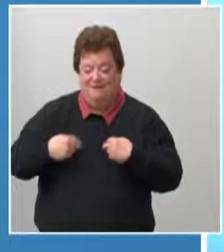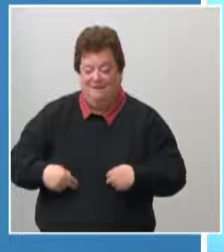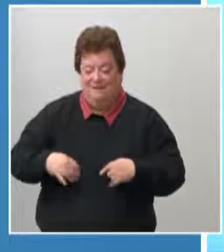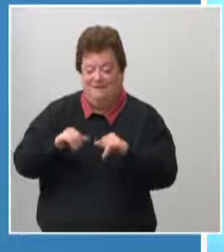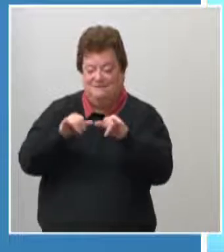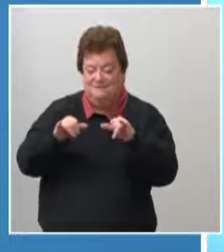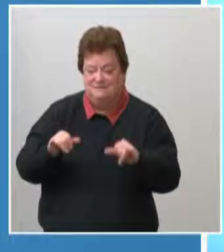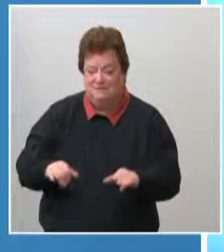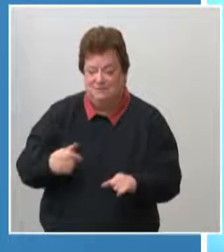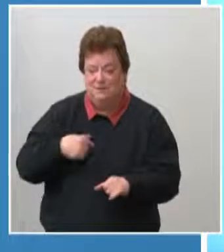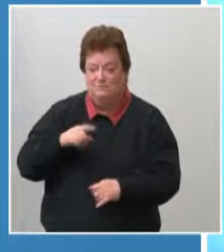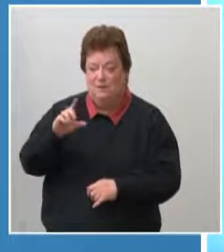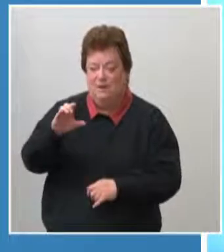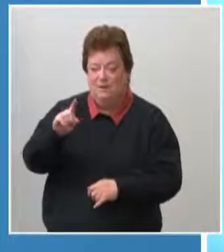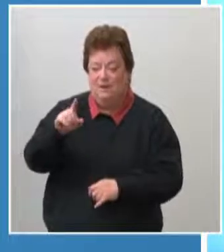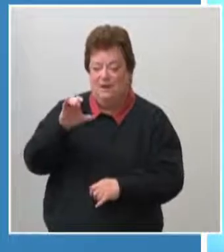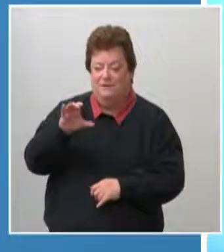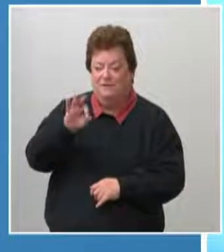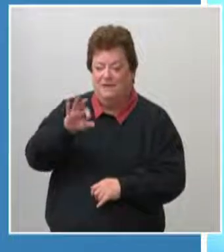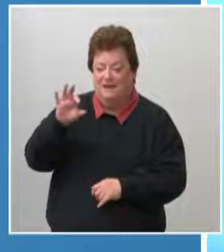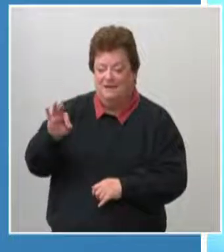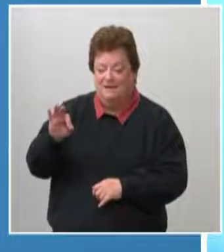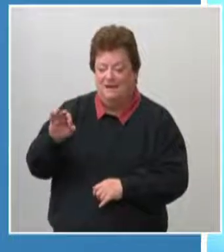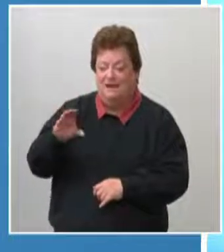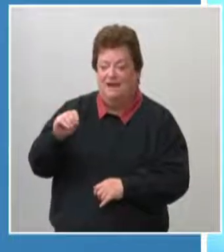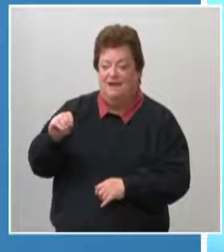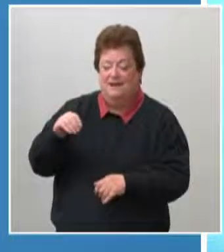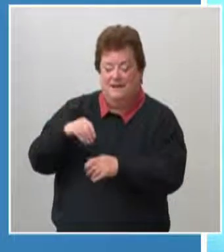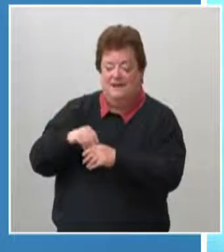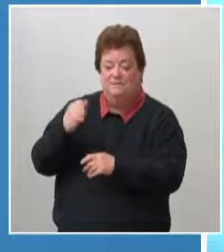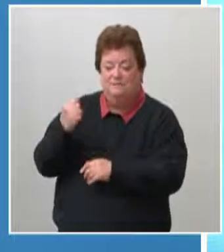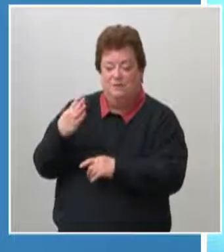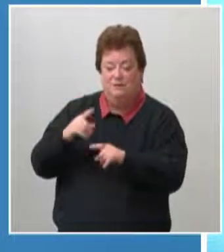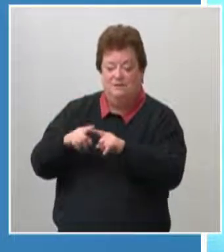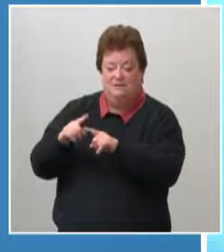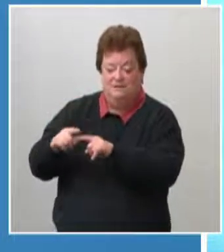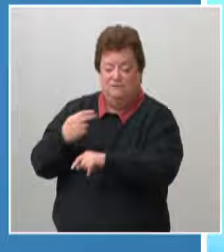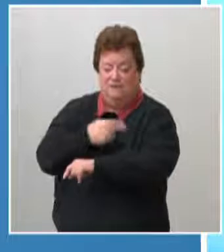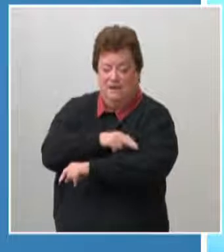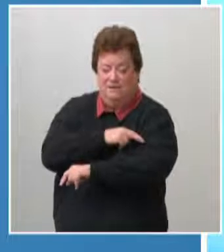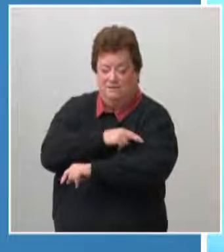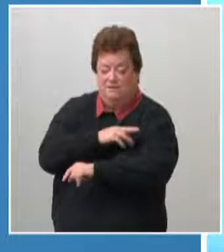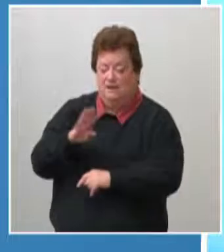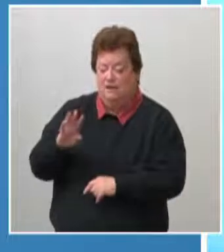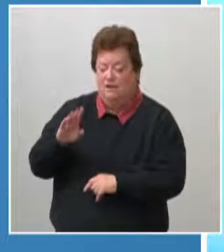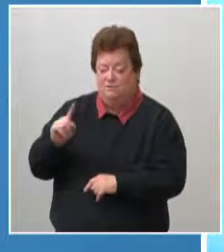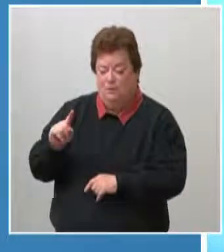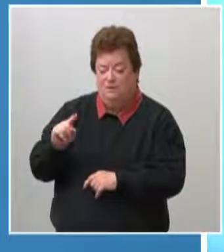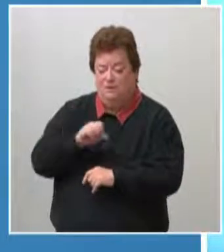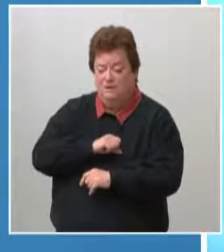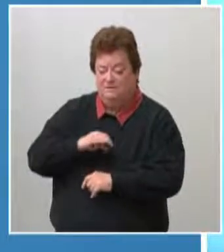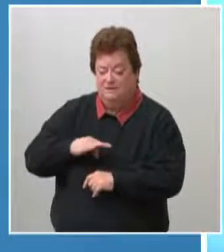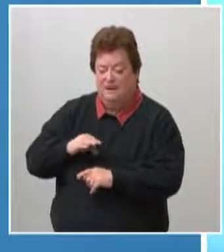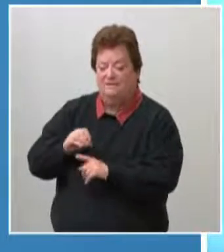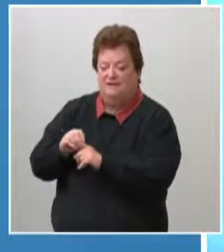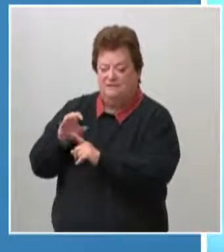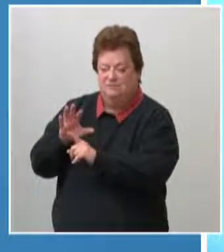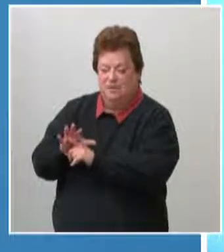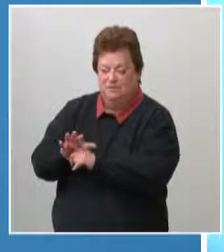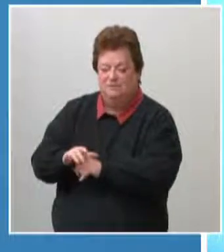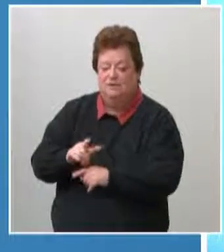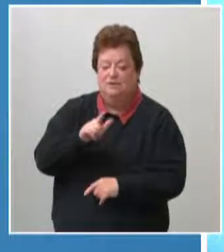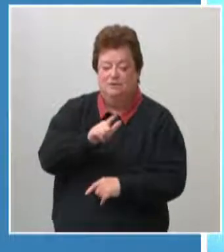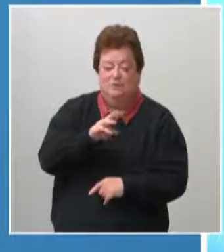total COVID-19 patients in 14 hospitals. 41 staff have been exposed and 26 are